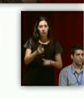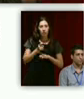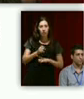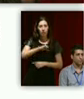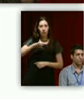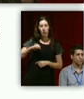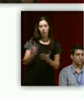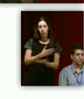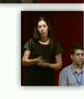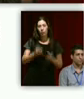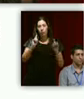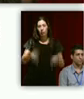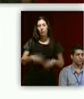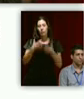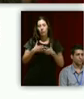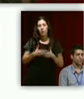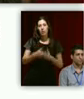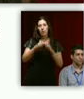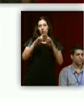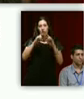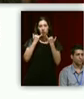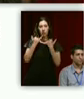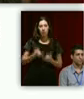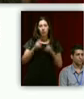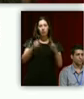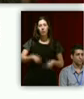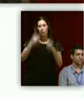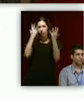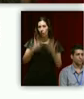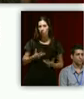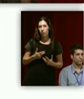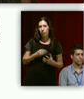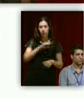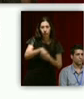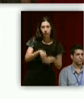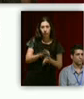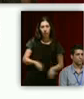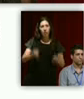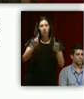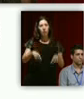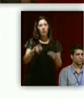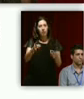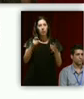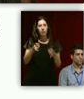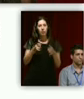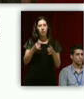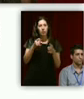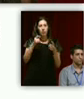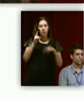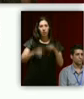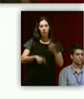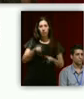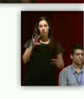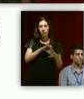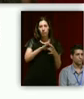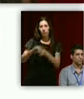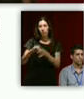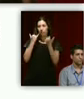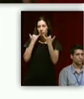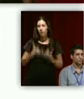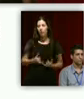autonomous sensors, physiological measurements, non-invasive ones, and impedance, electric